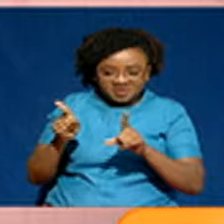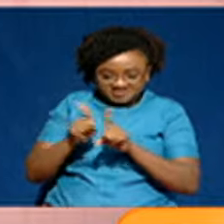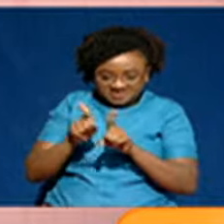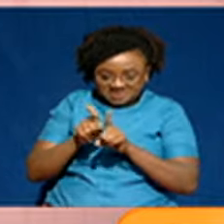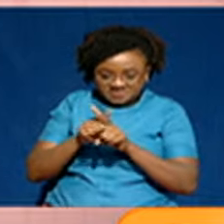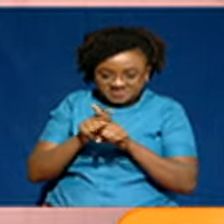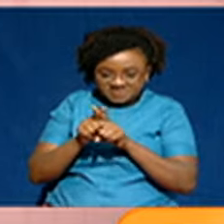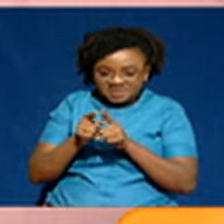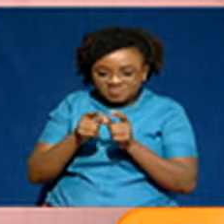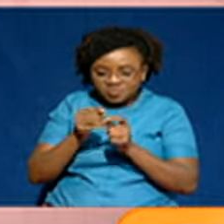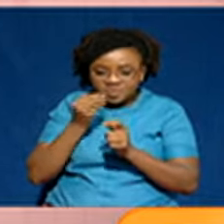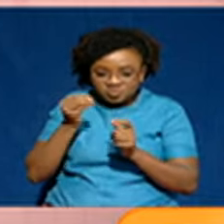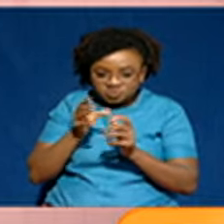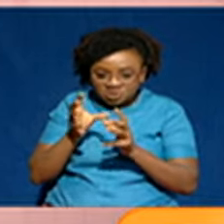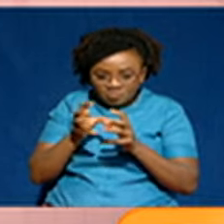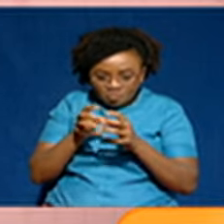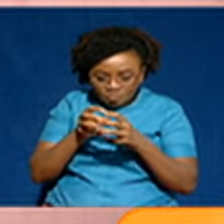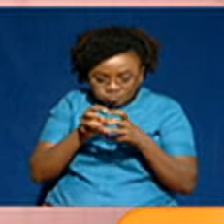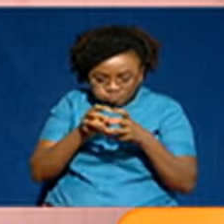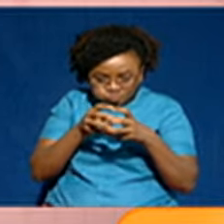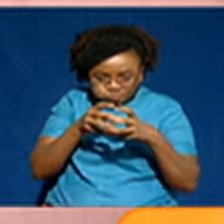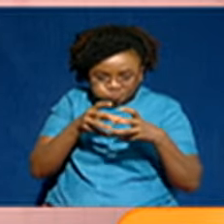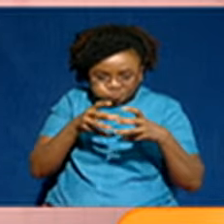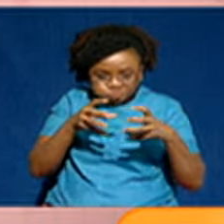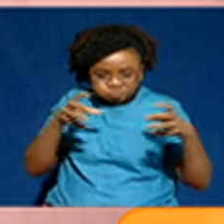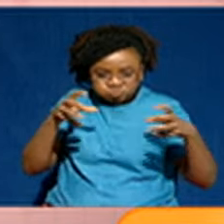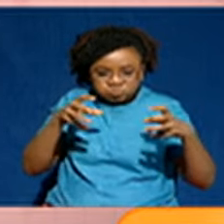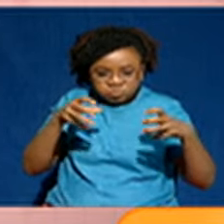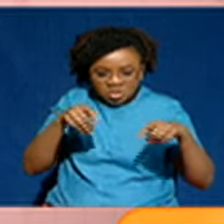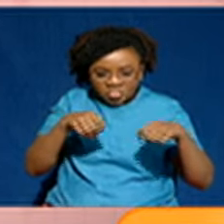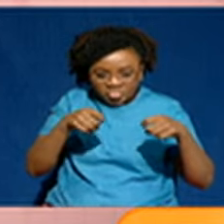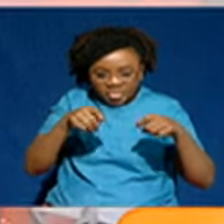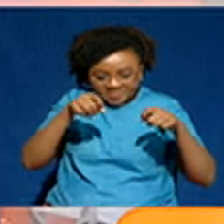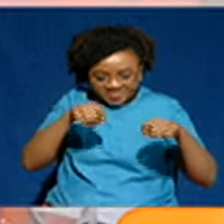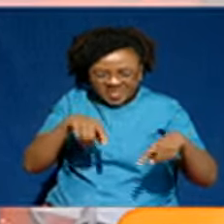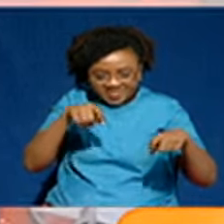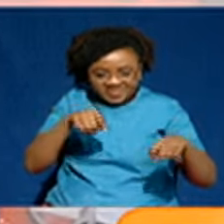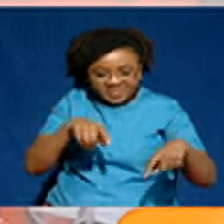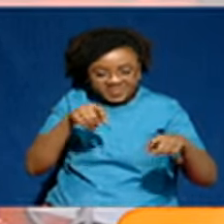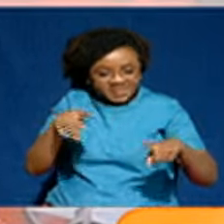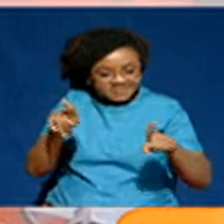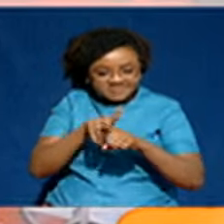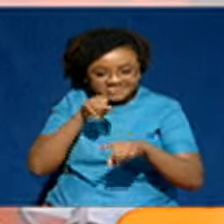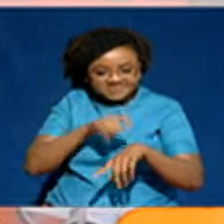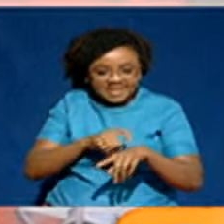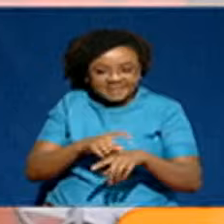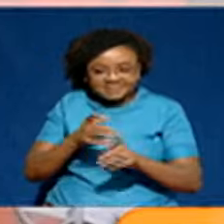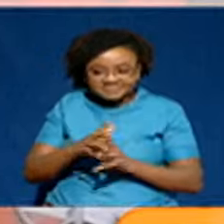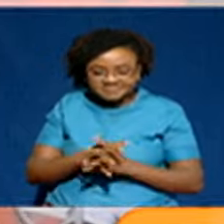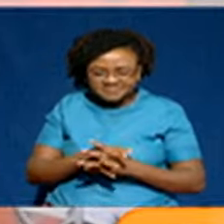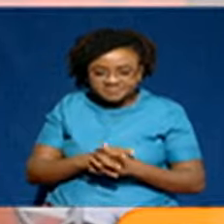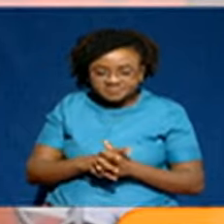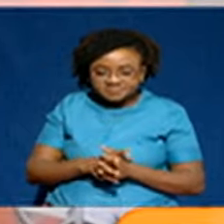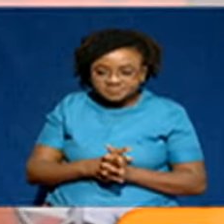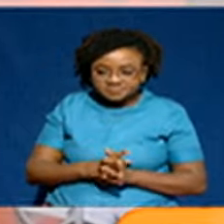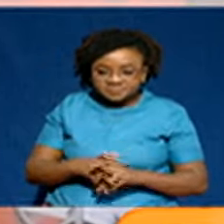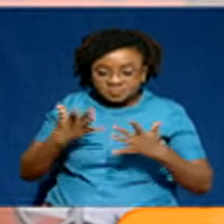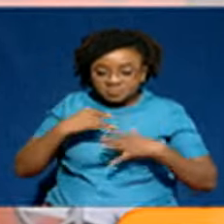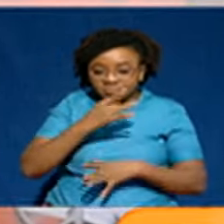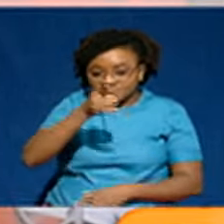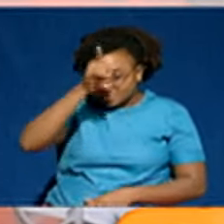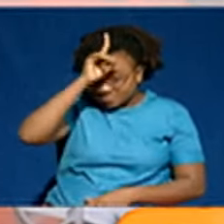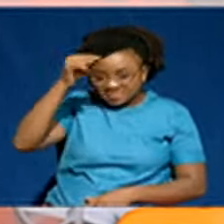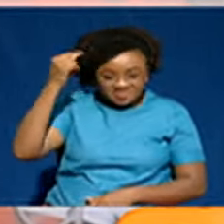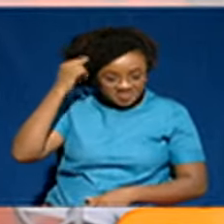uterus. It thickens, breaks down, and bleeds with each menstrual cycle. I think back in the village, people perceive it as just